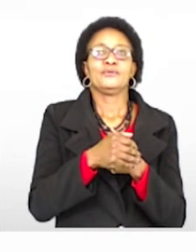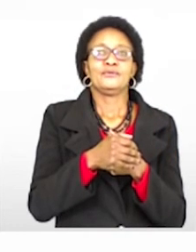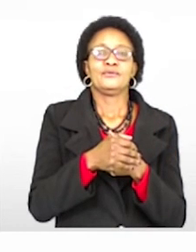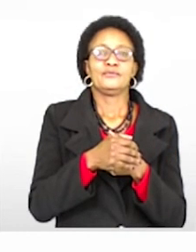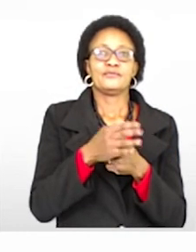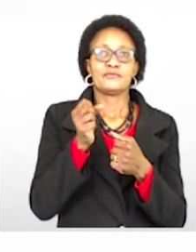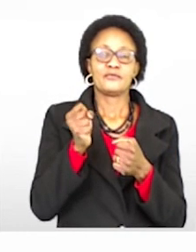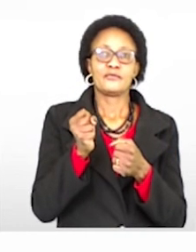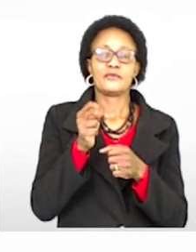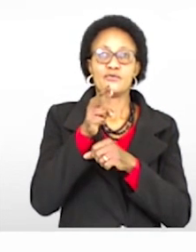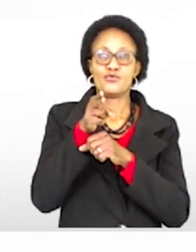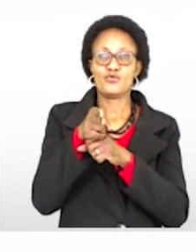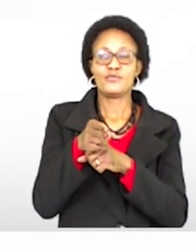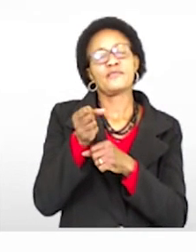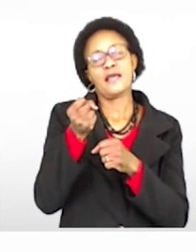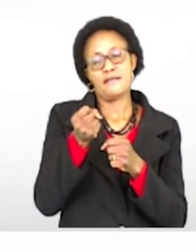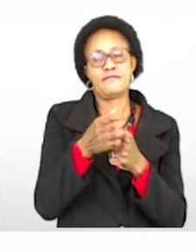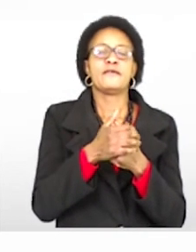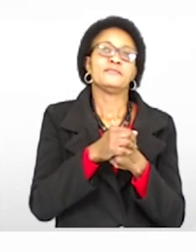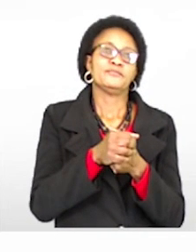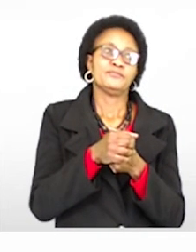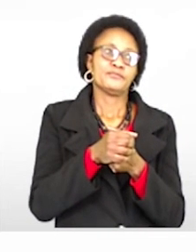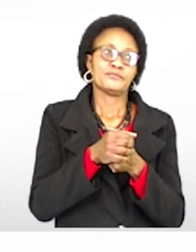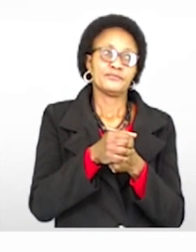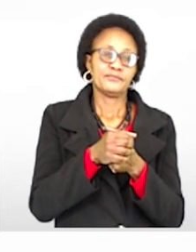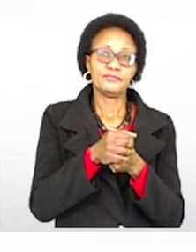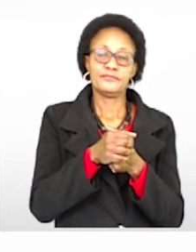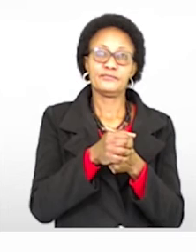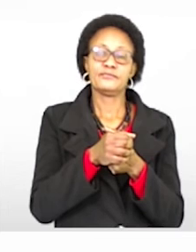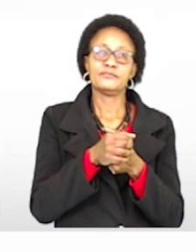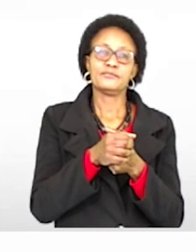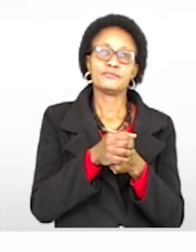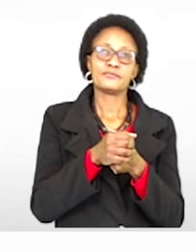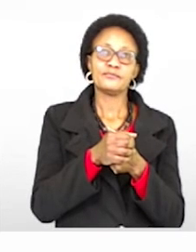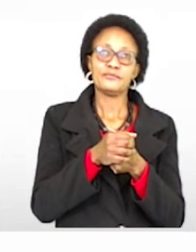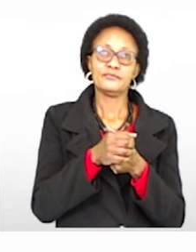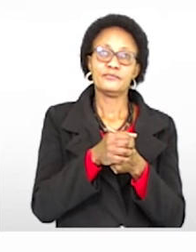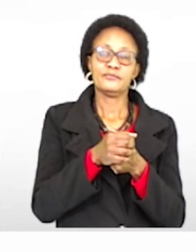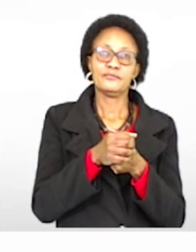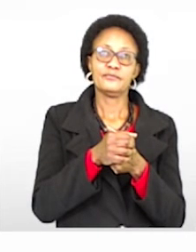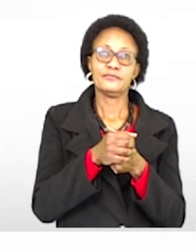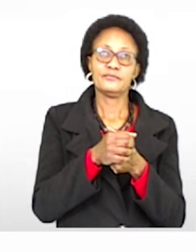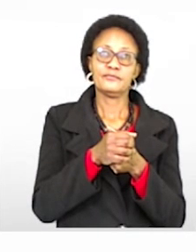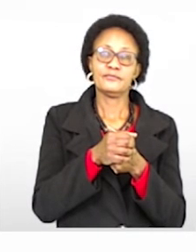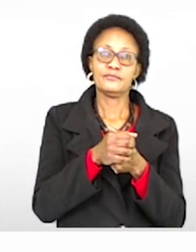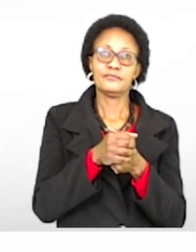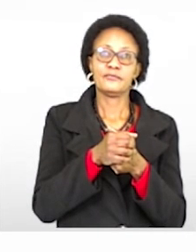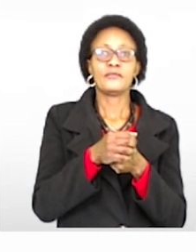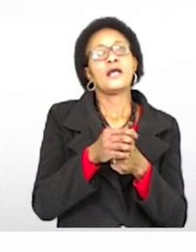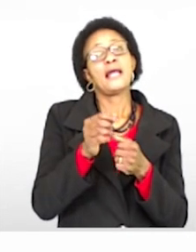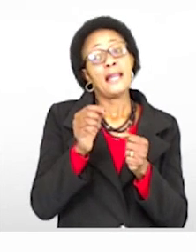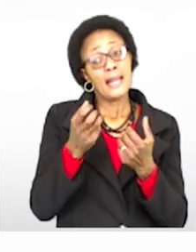managed to reach the fuel station just in time. I want you to please do that with your